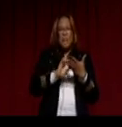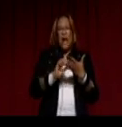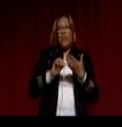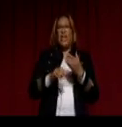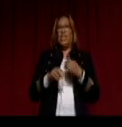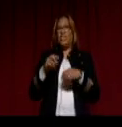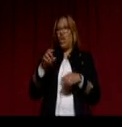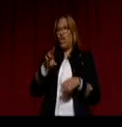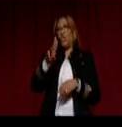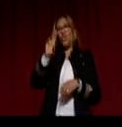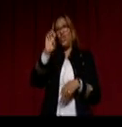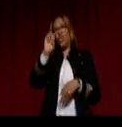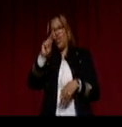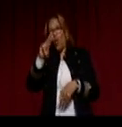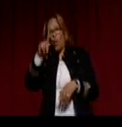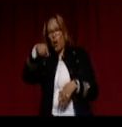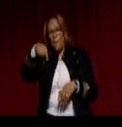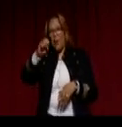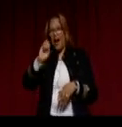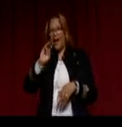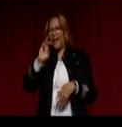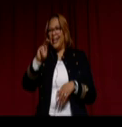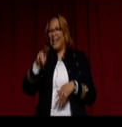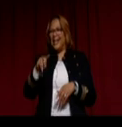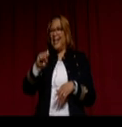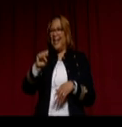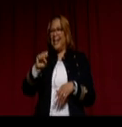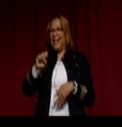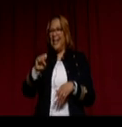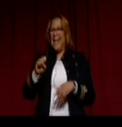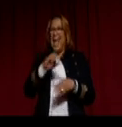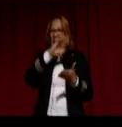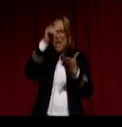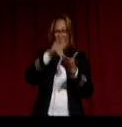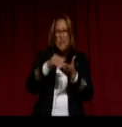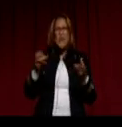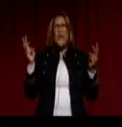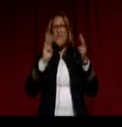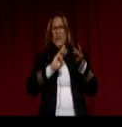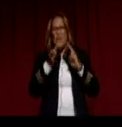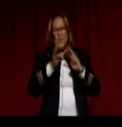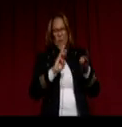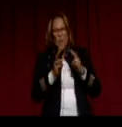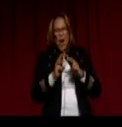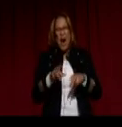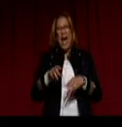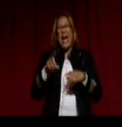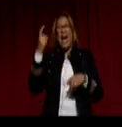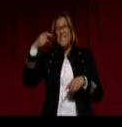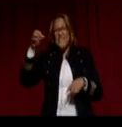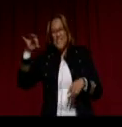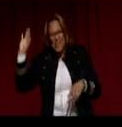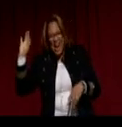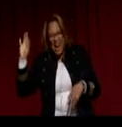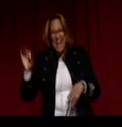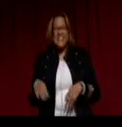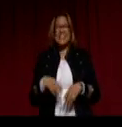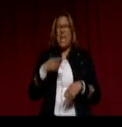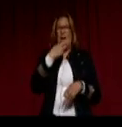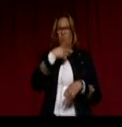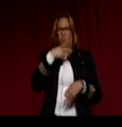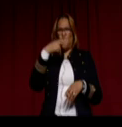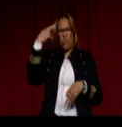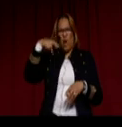Europe. And it was in the middle of a war that pitted roughly England and France and Russia against